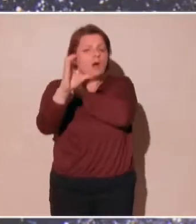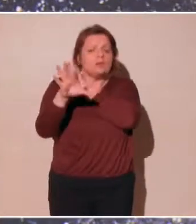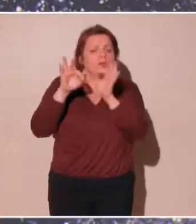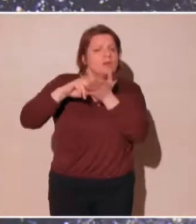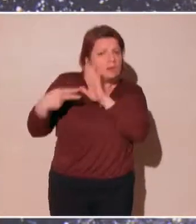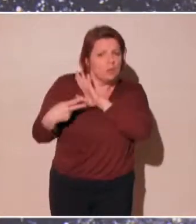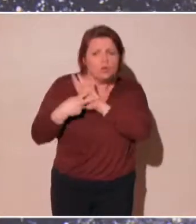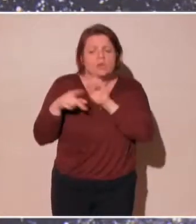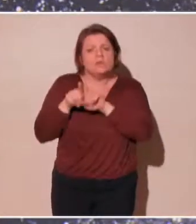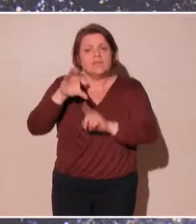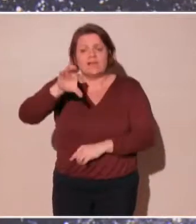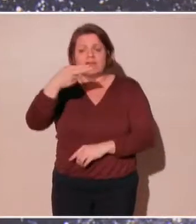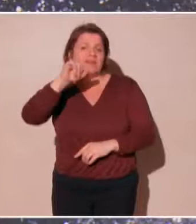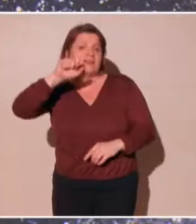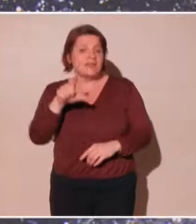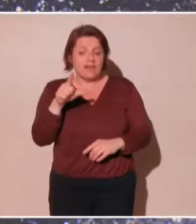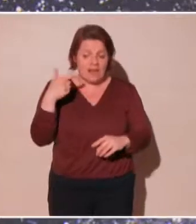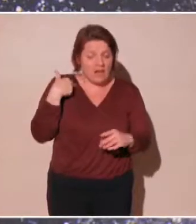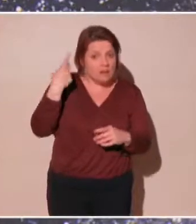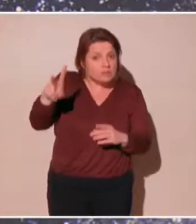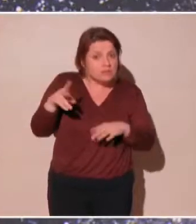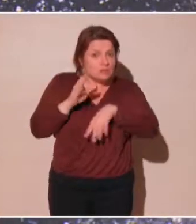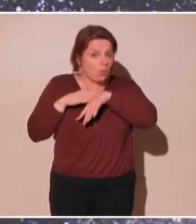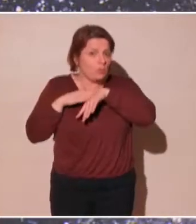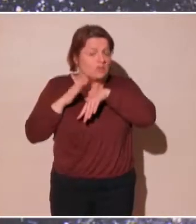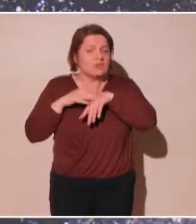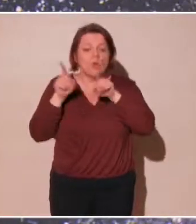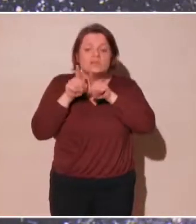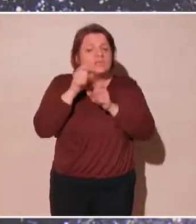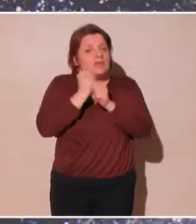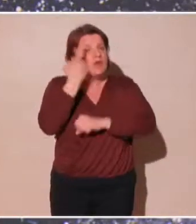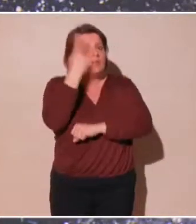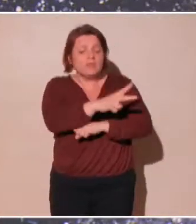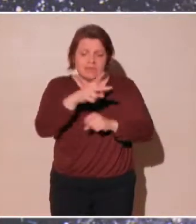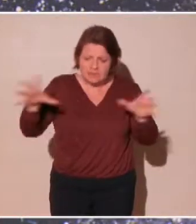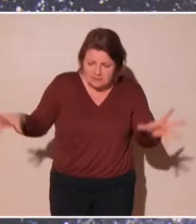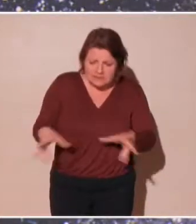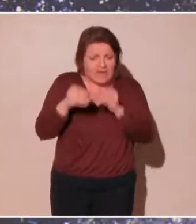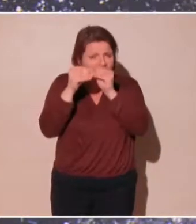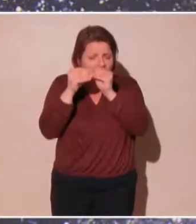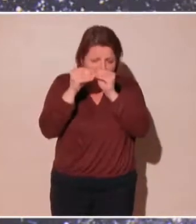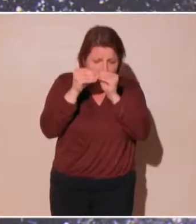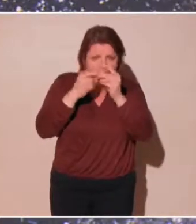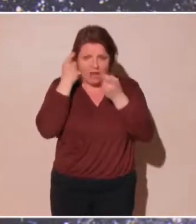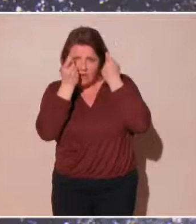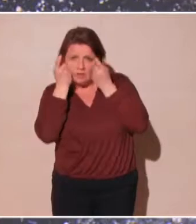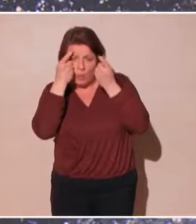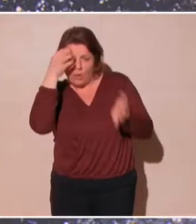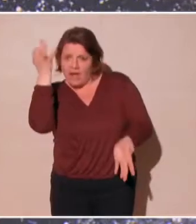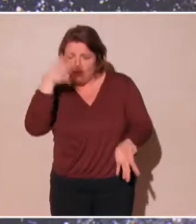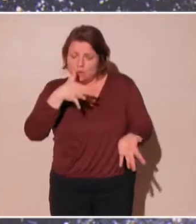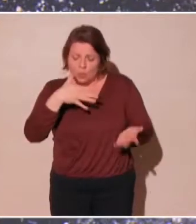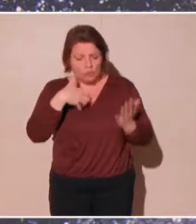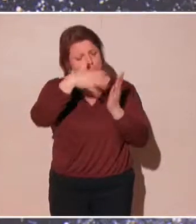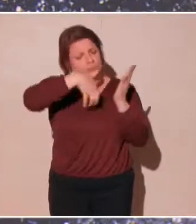with OPEST, and with many other participants. And with all